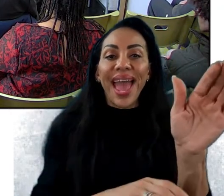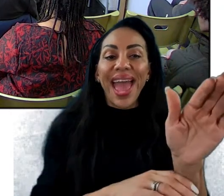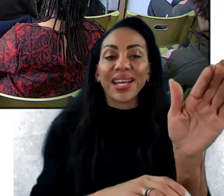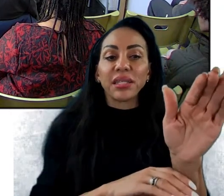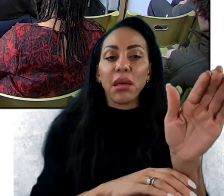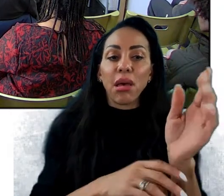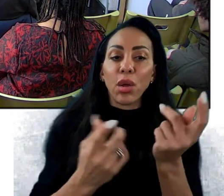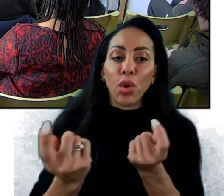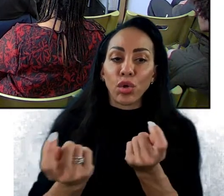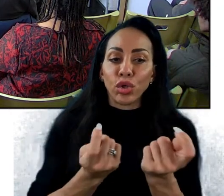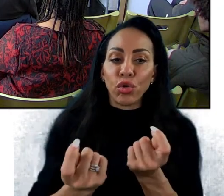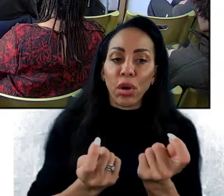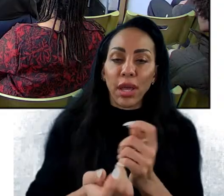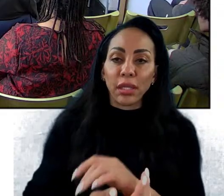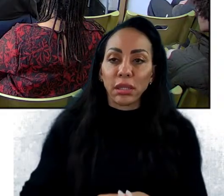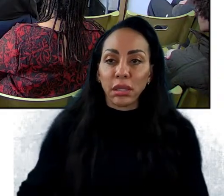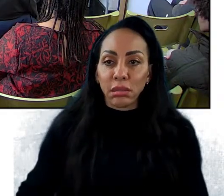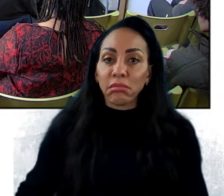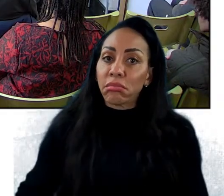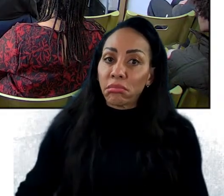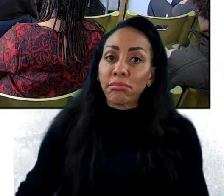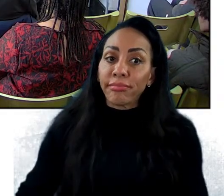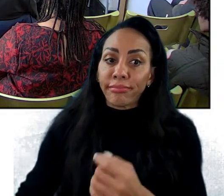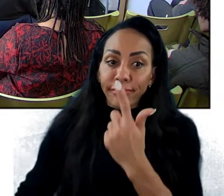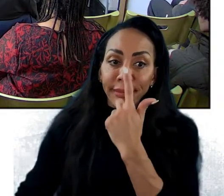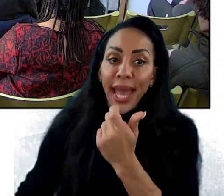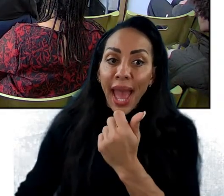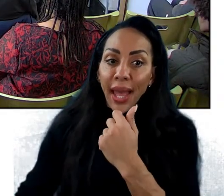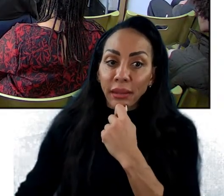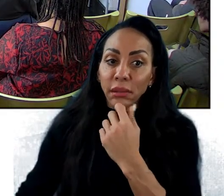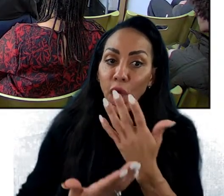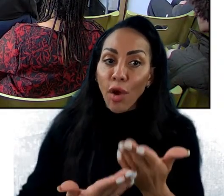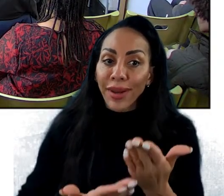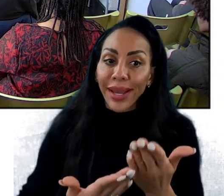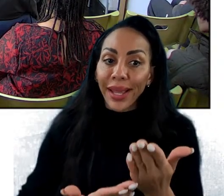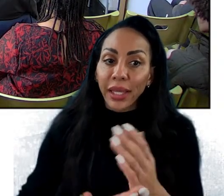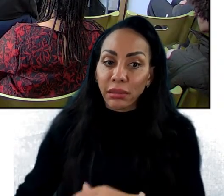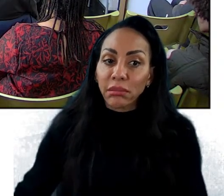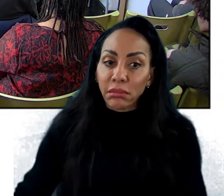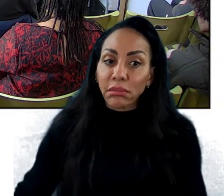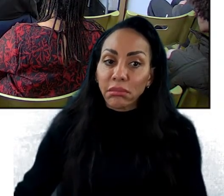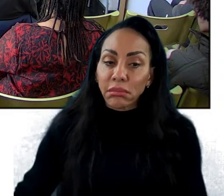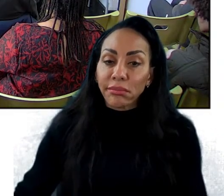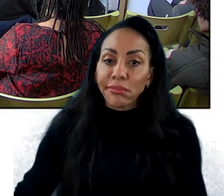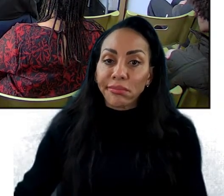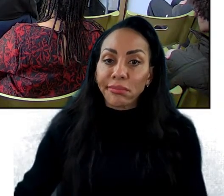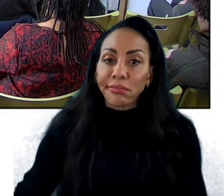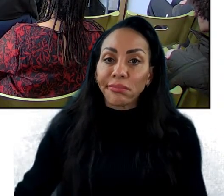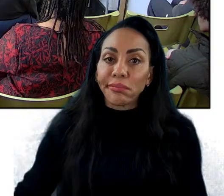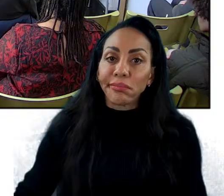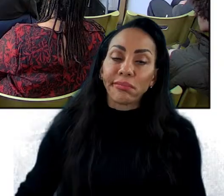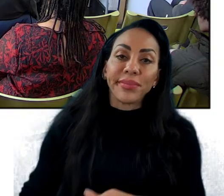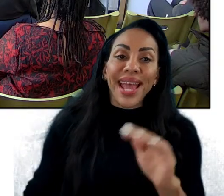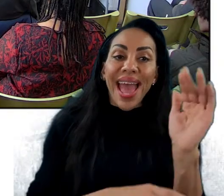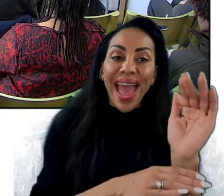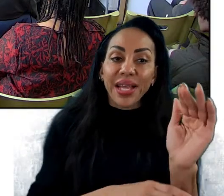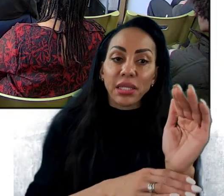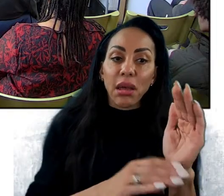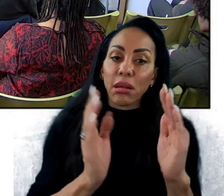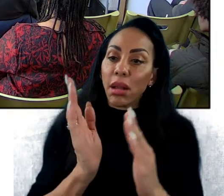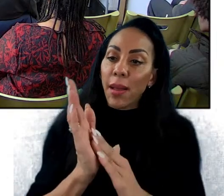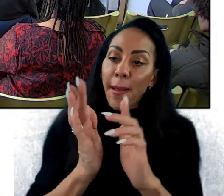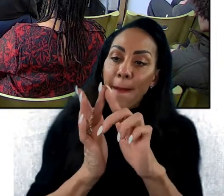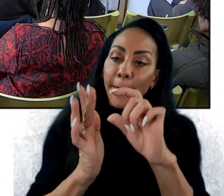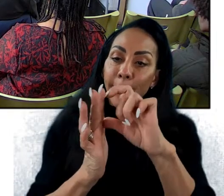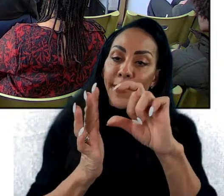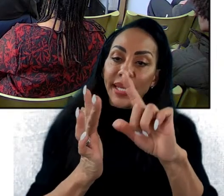Well, it does. So we didn't cover it, but it does currently have a way of sending out external MIDI controls. Yeah. So we one of the